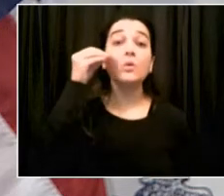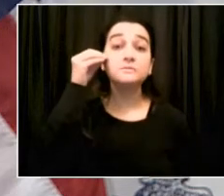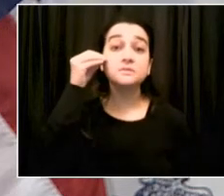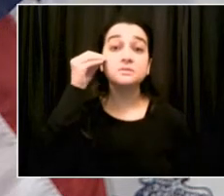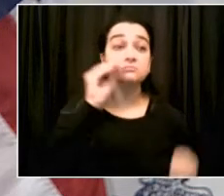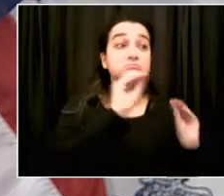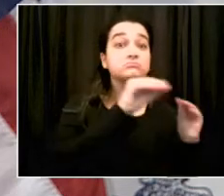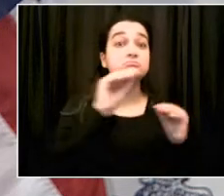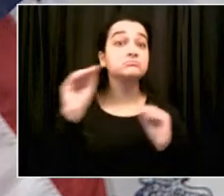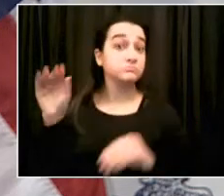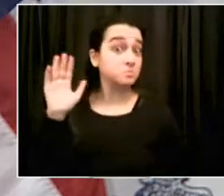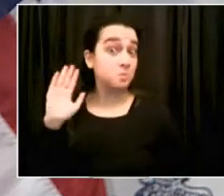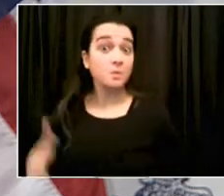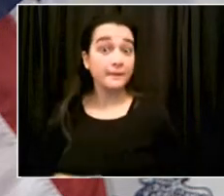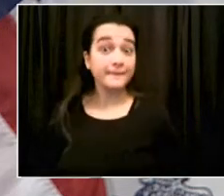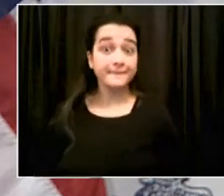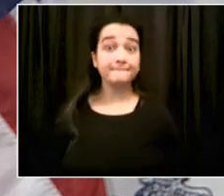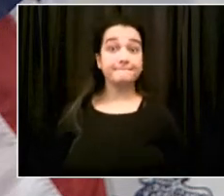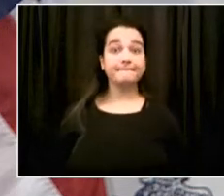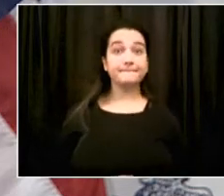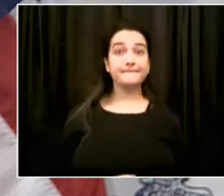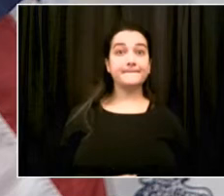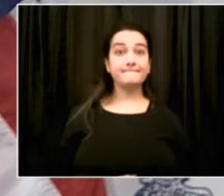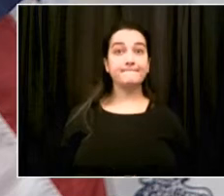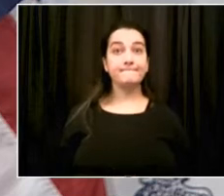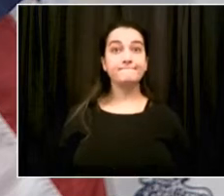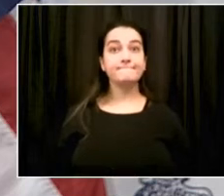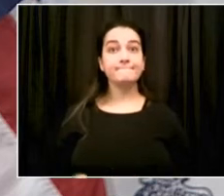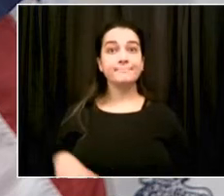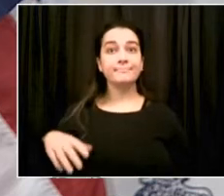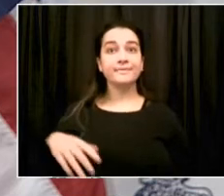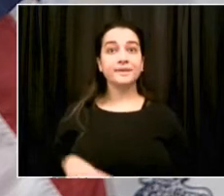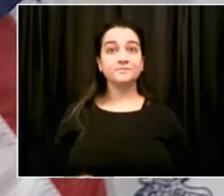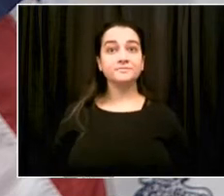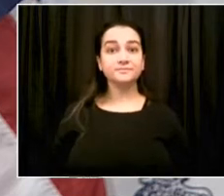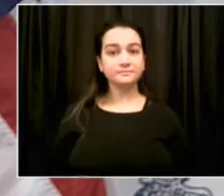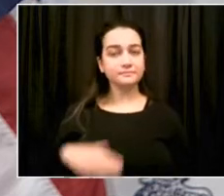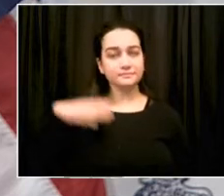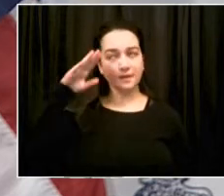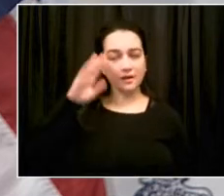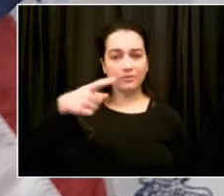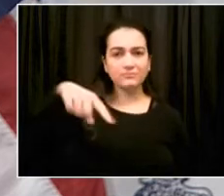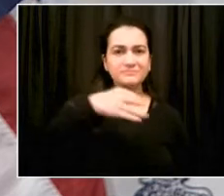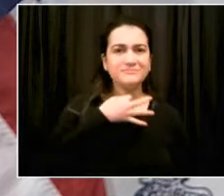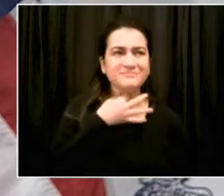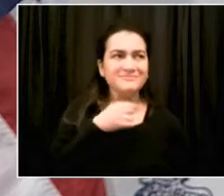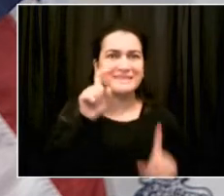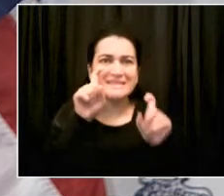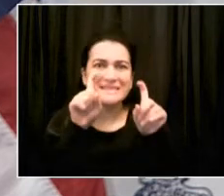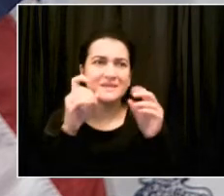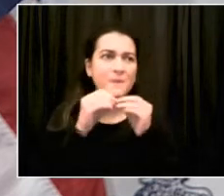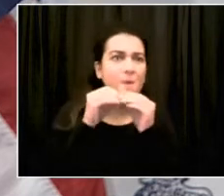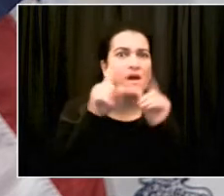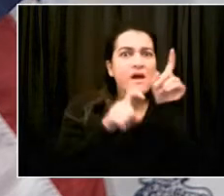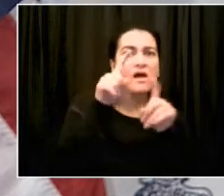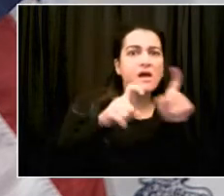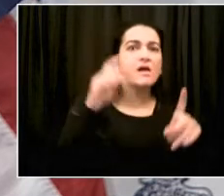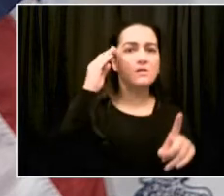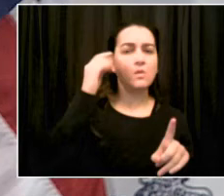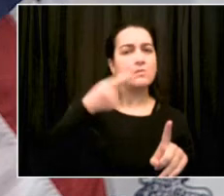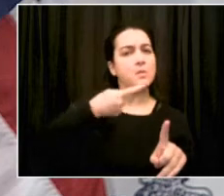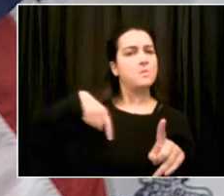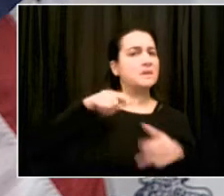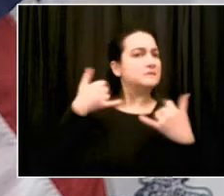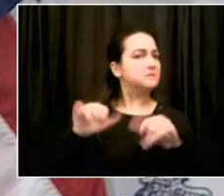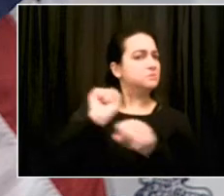statistics, but there's so much more. There's the human reality. There's what it means when a family gets affordable